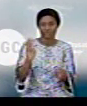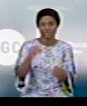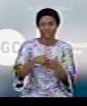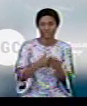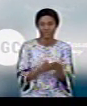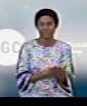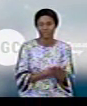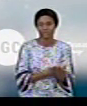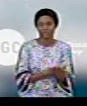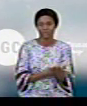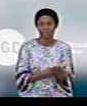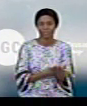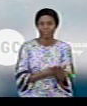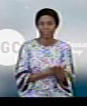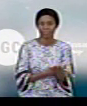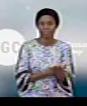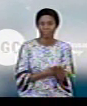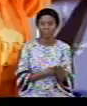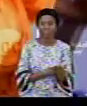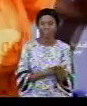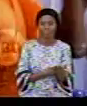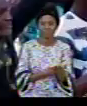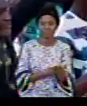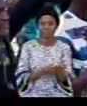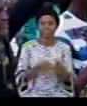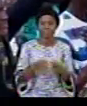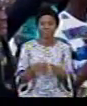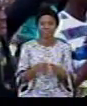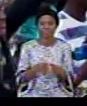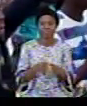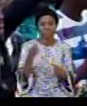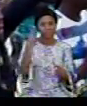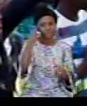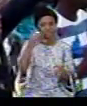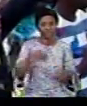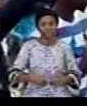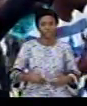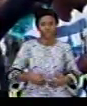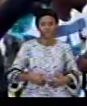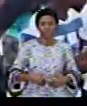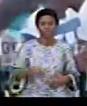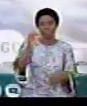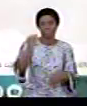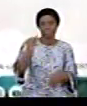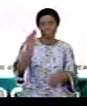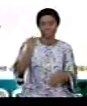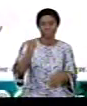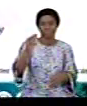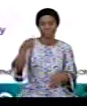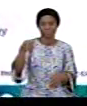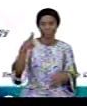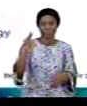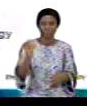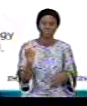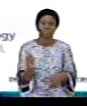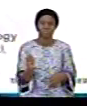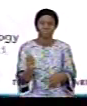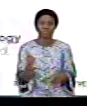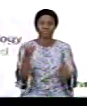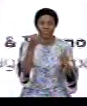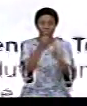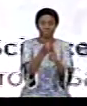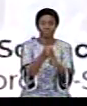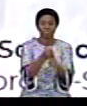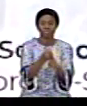That's 0600 hours GMT daily. And for the youth, campus, and young adults, here comes the Impact